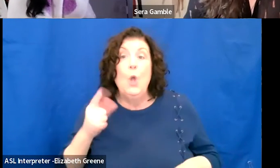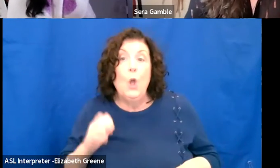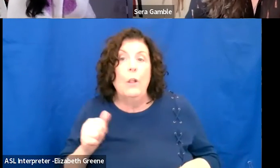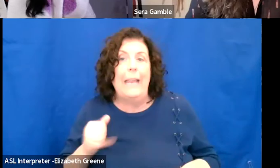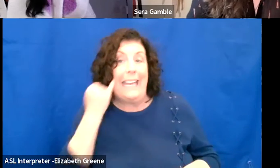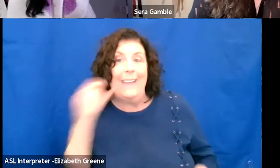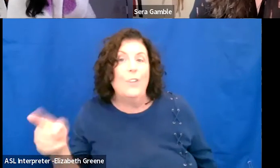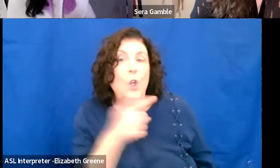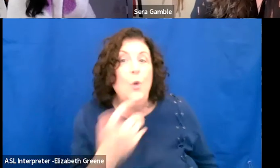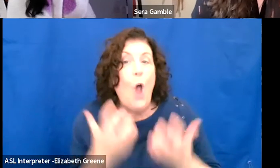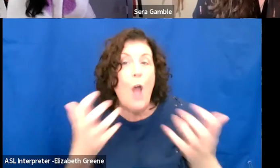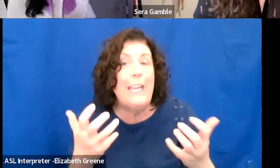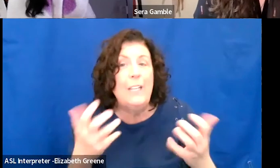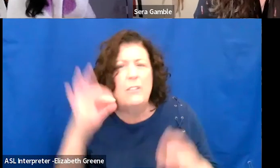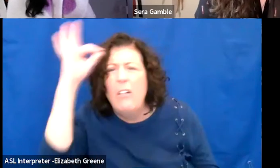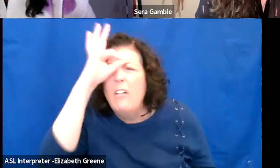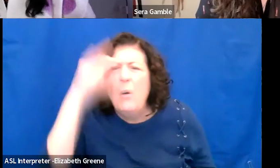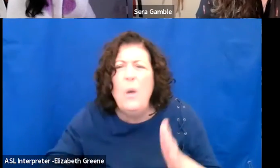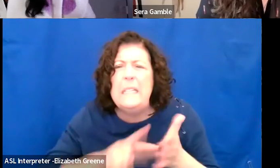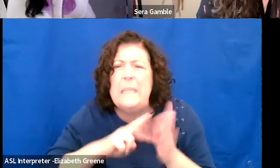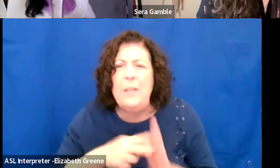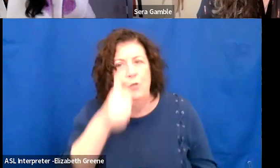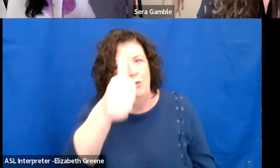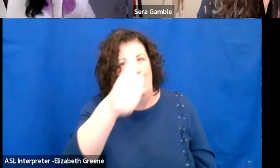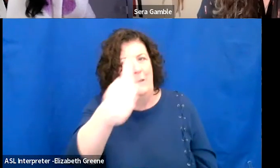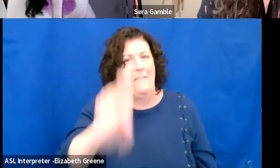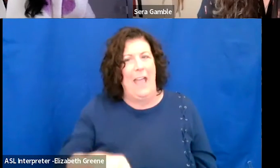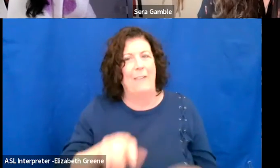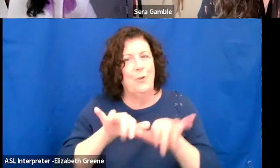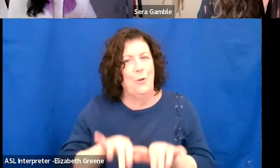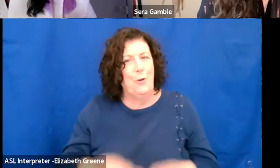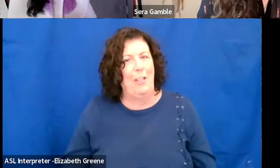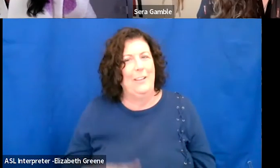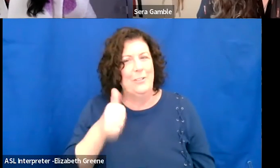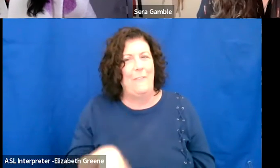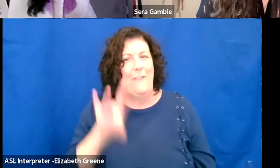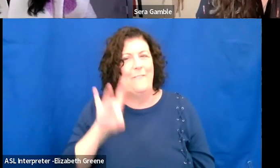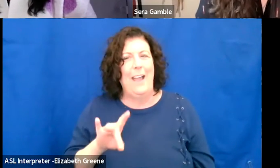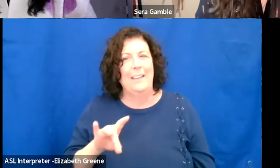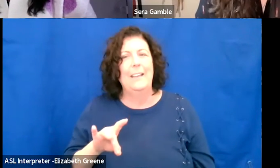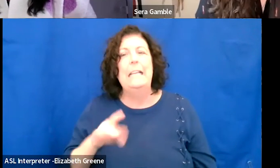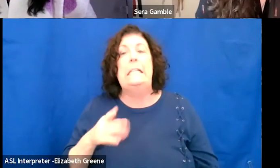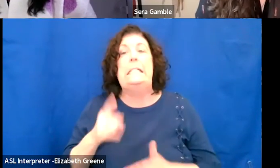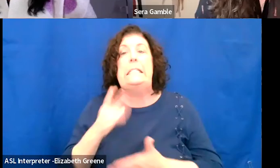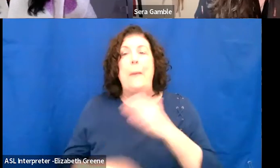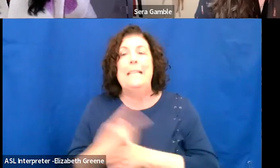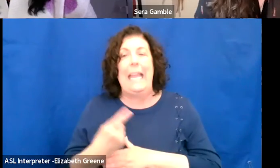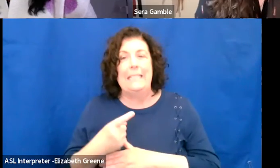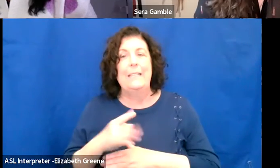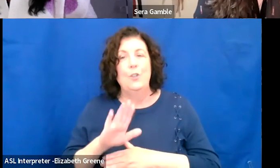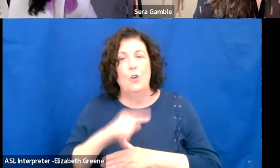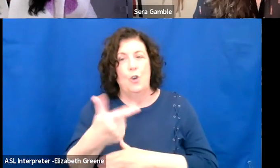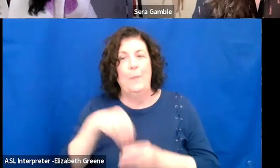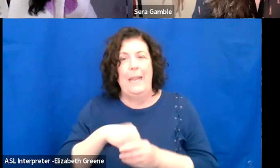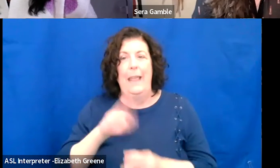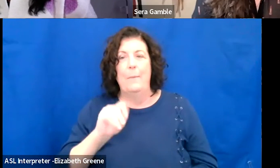go. How do you run a room, and how is it different than rooms when you started? Ooh, that's good. The biggest change was when we